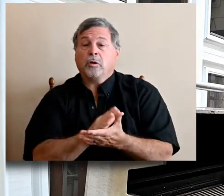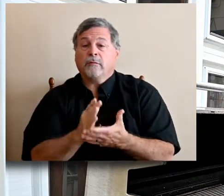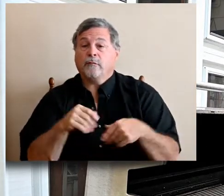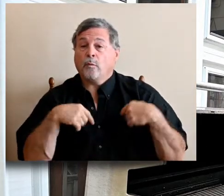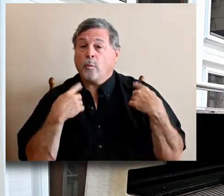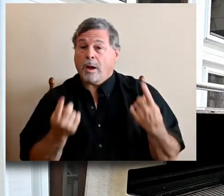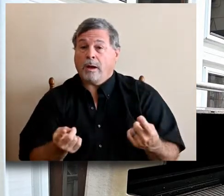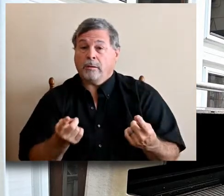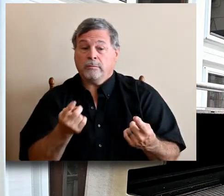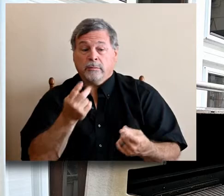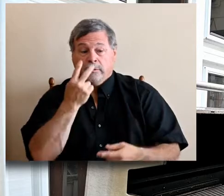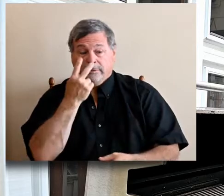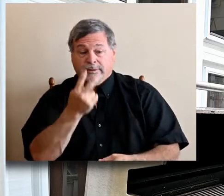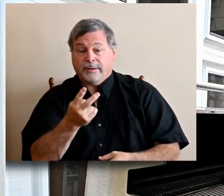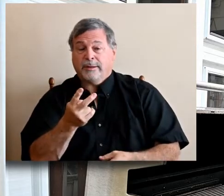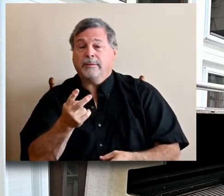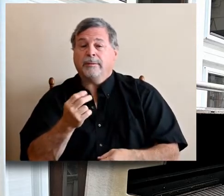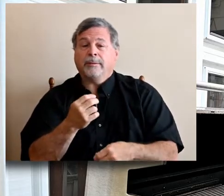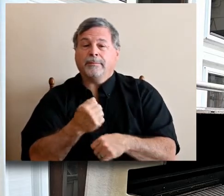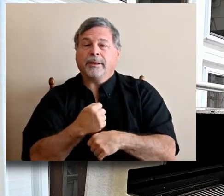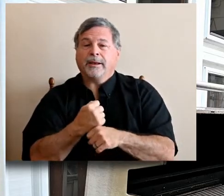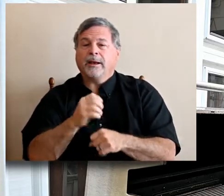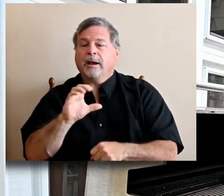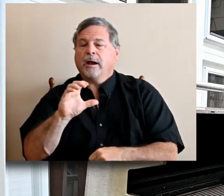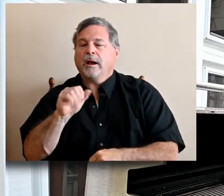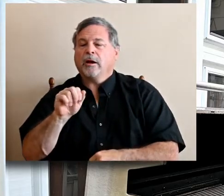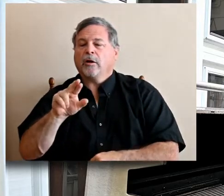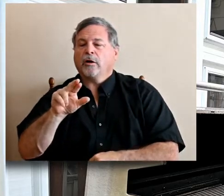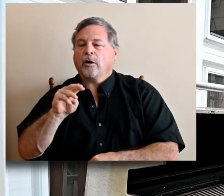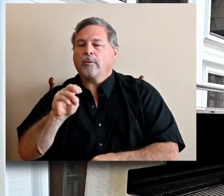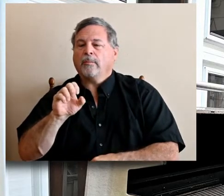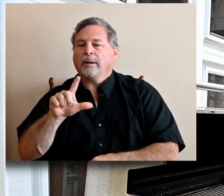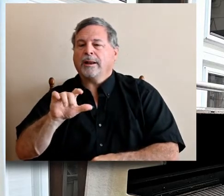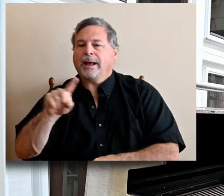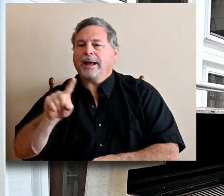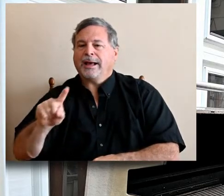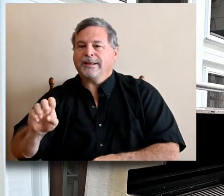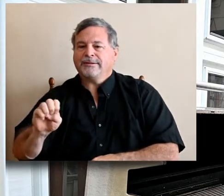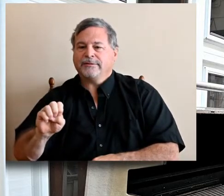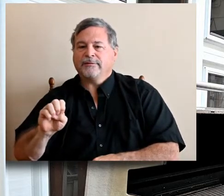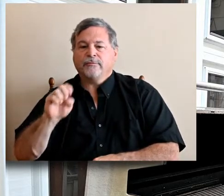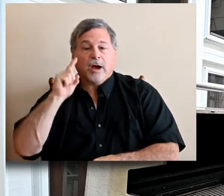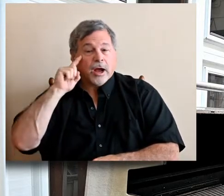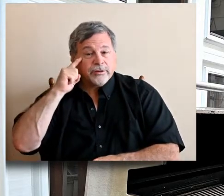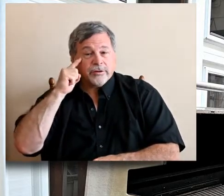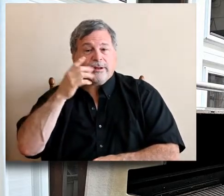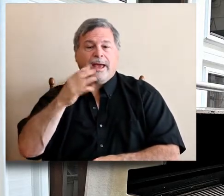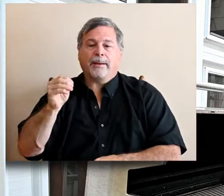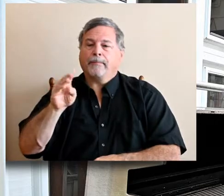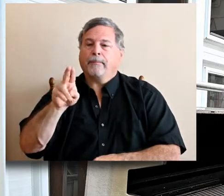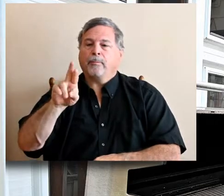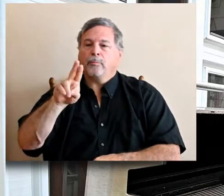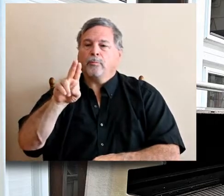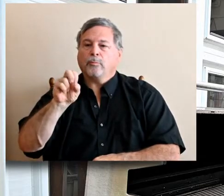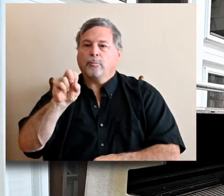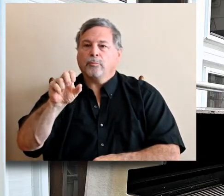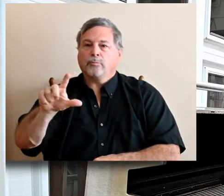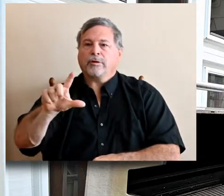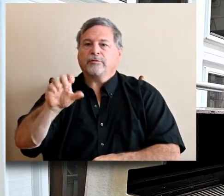while. You can see how it's caramelizing on the onions and it's caramelizing on the Brussels sprouts.